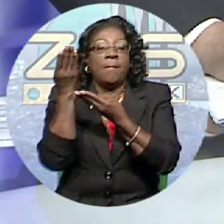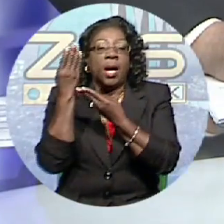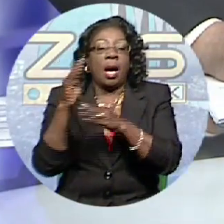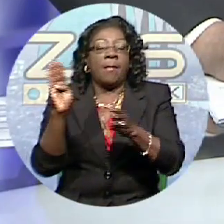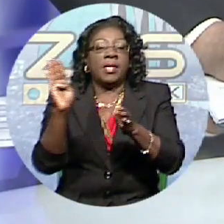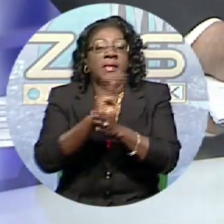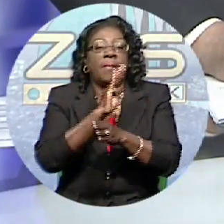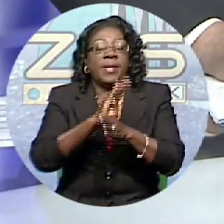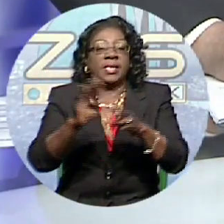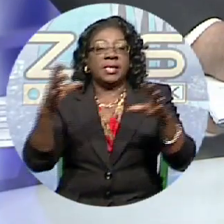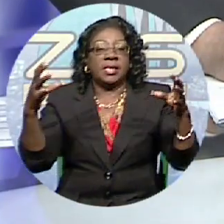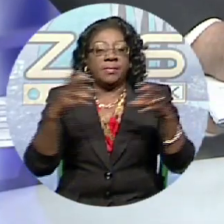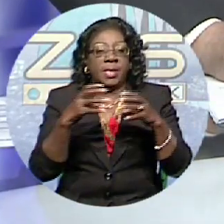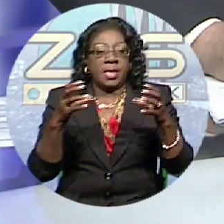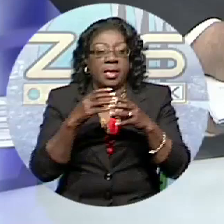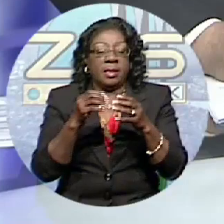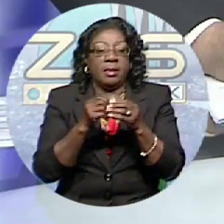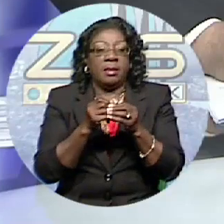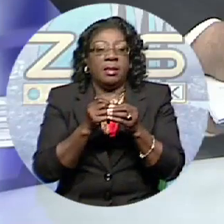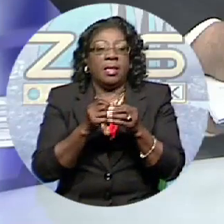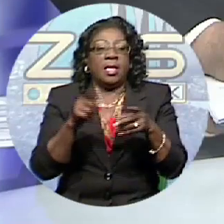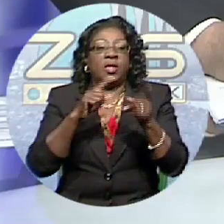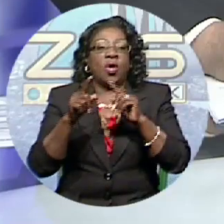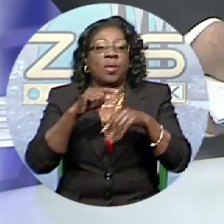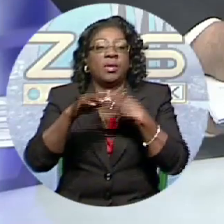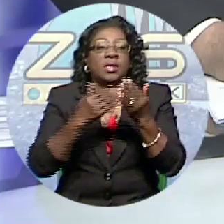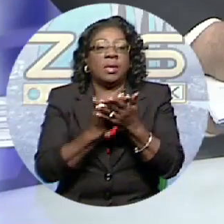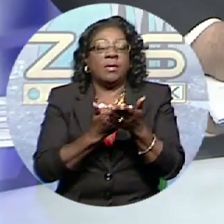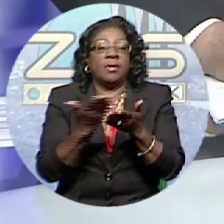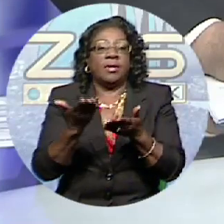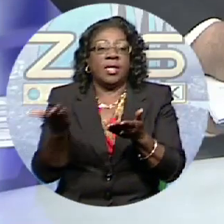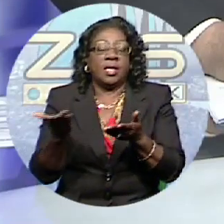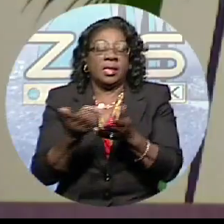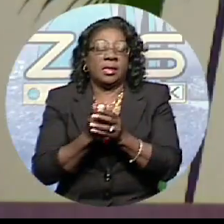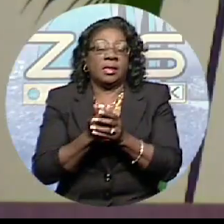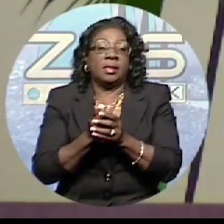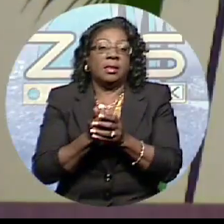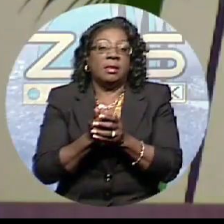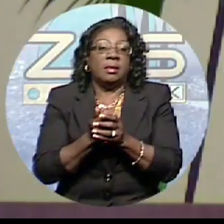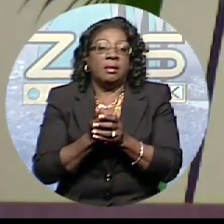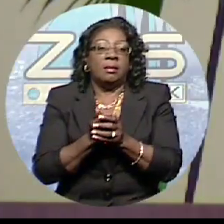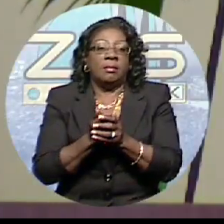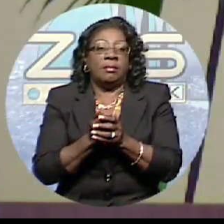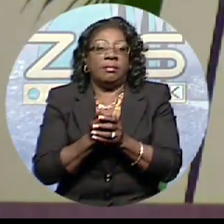address what he feels are the underlying issues. Clint Watson reports. I find